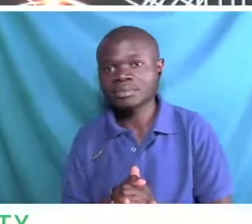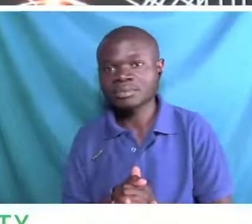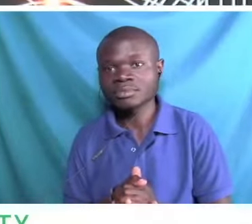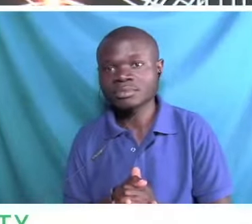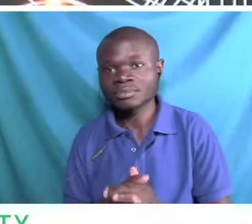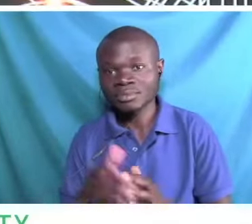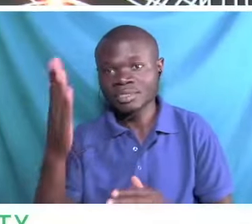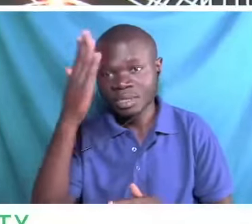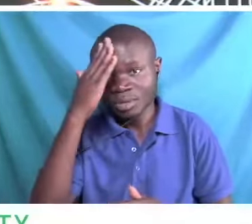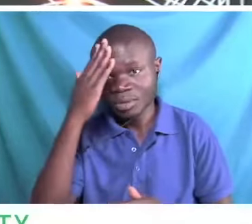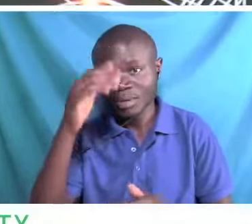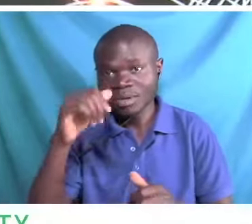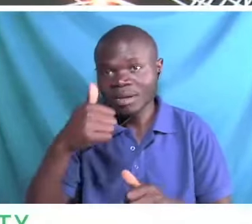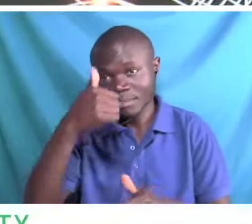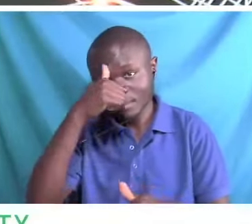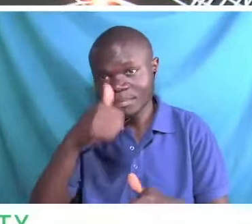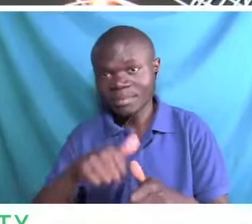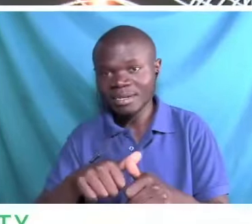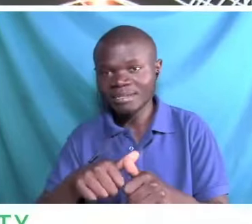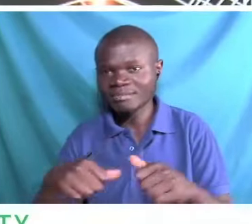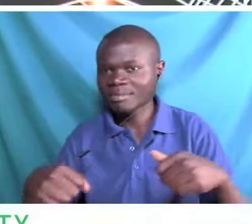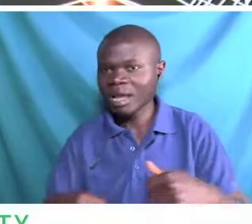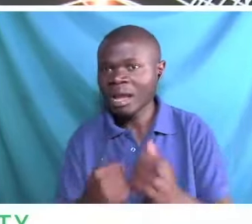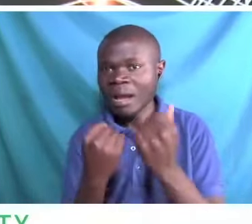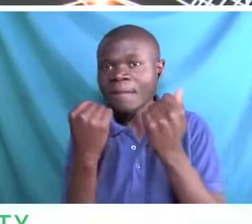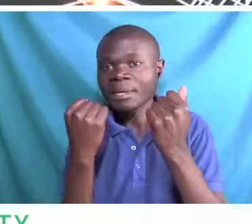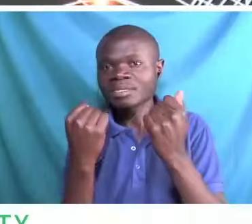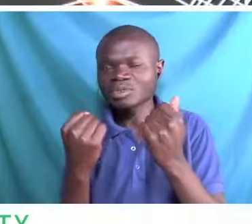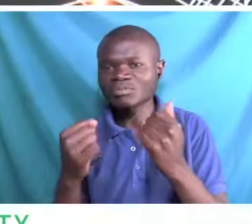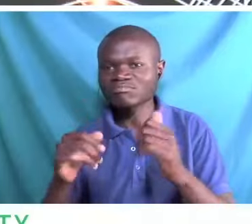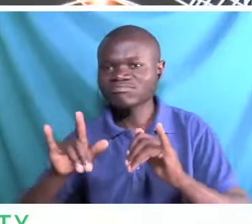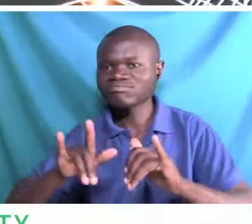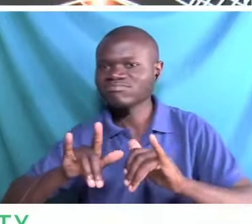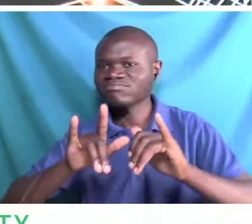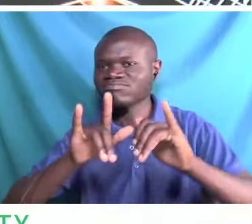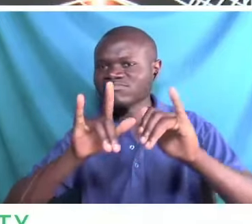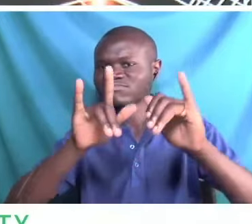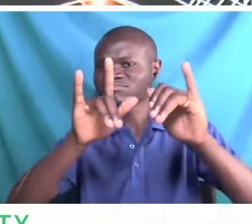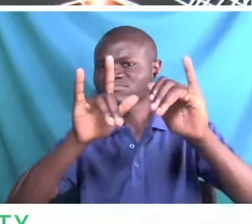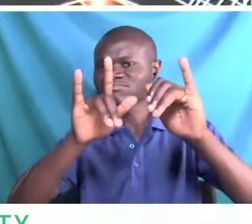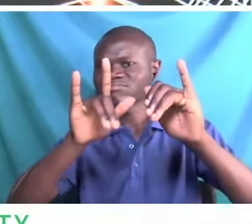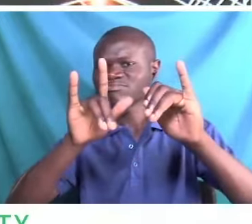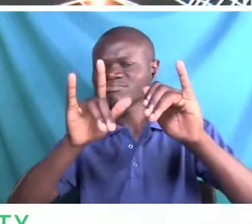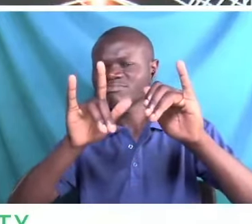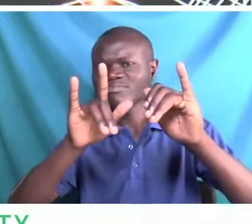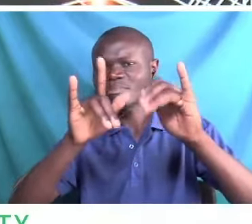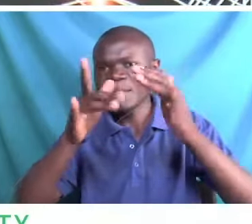You know, I'm reminded of what happens to pilots. I'm not one, but I know